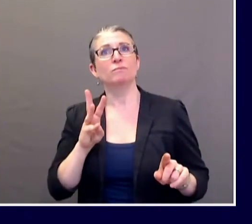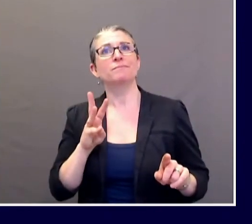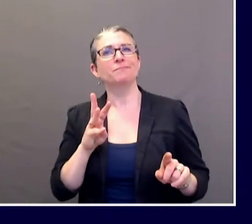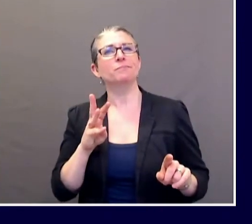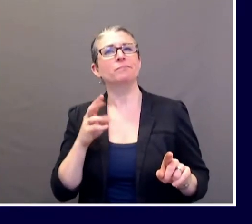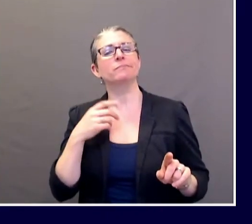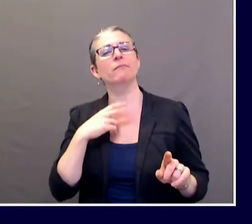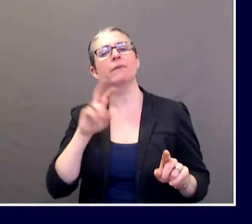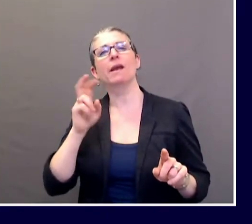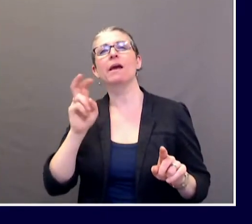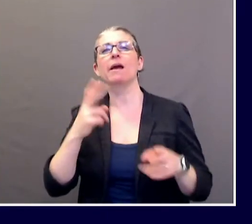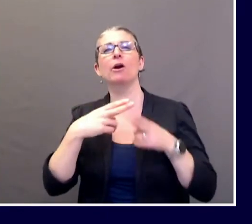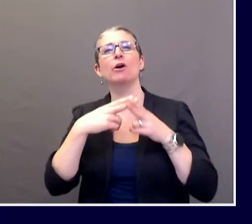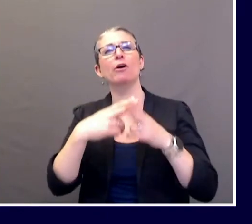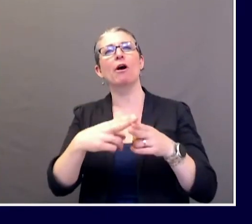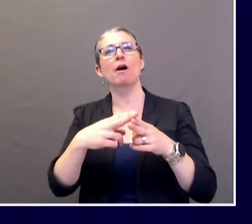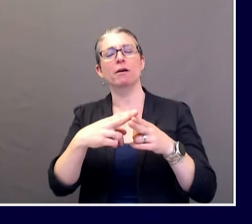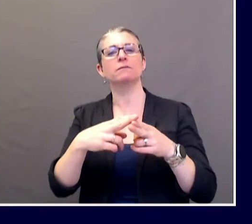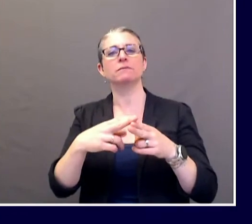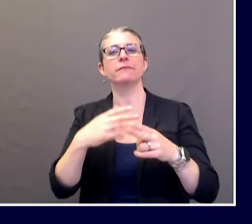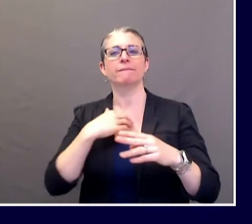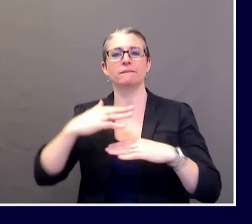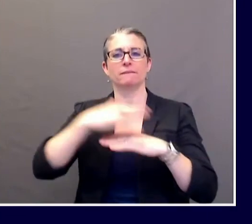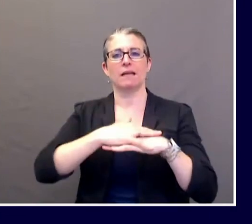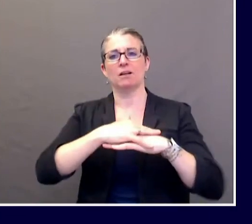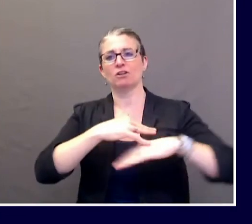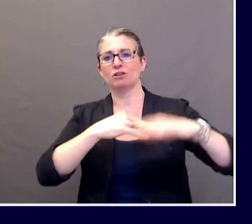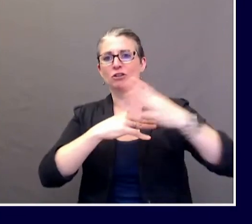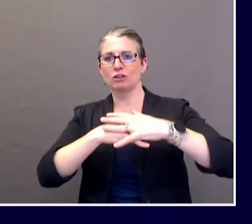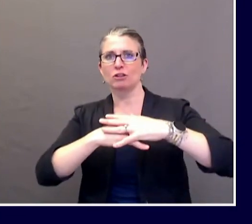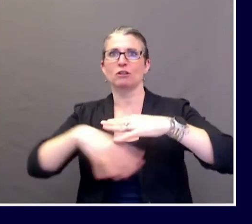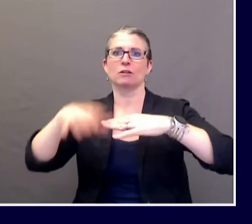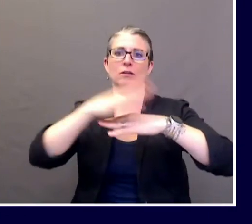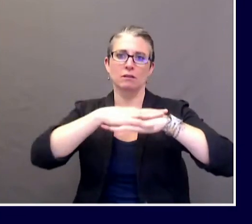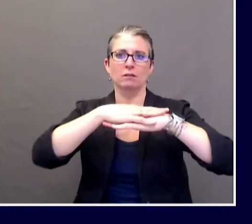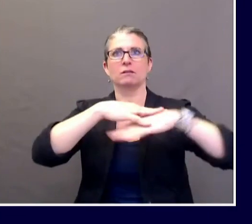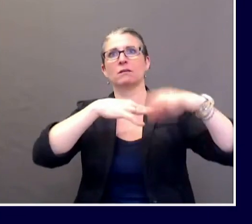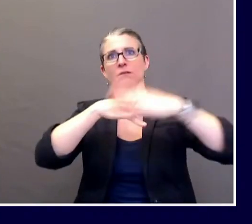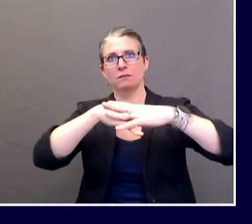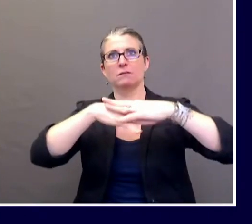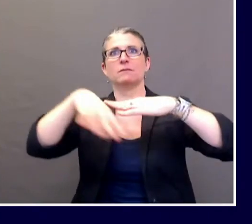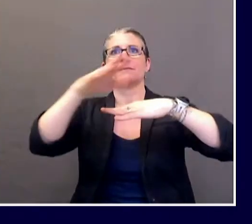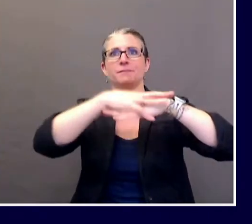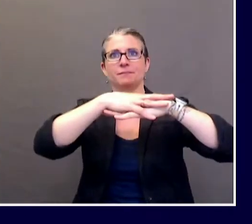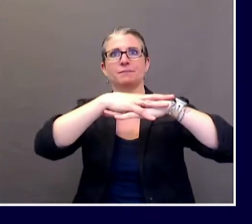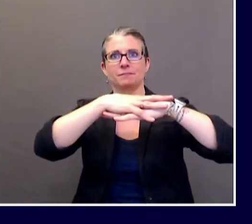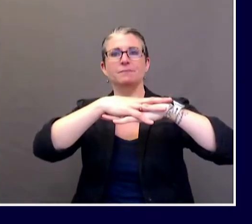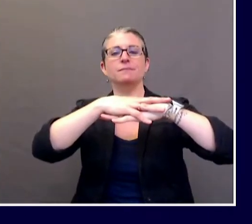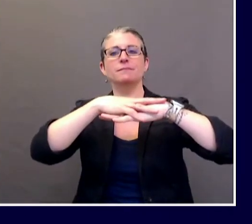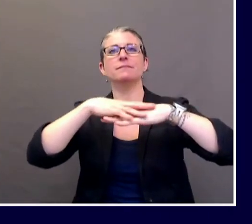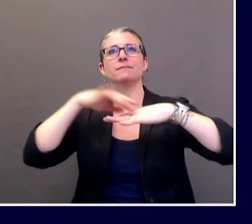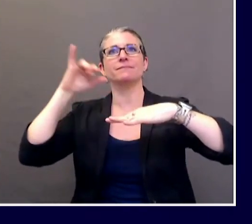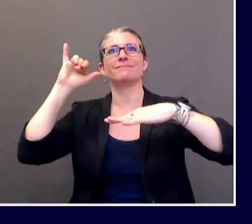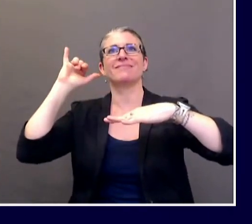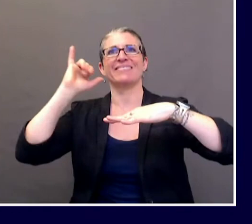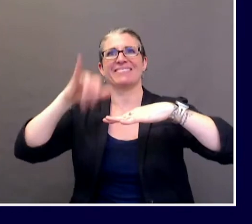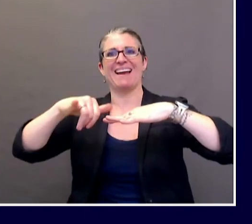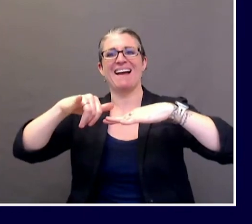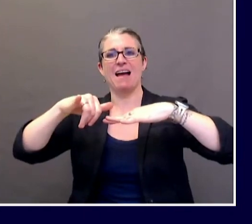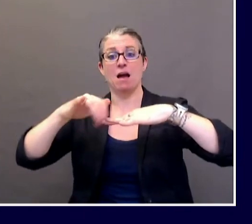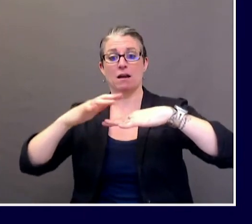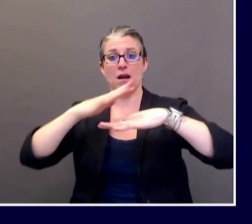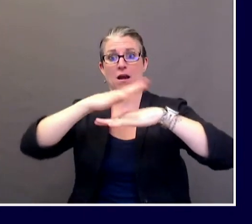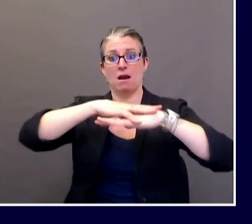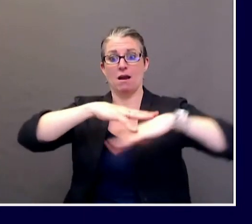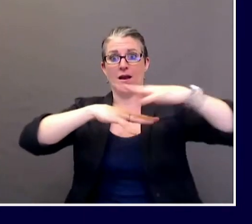of the other elements of our protocols include some of that distancing that does enable gatherings to happen. So